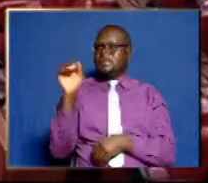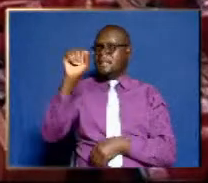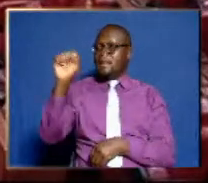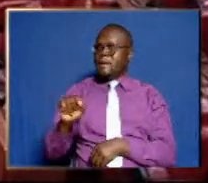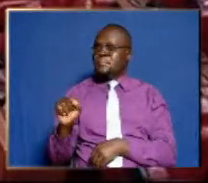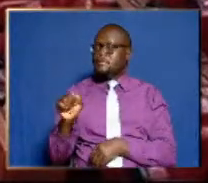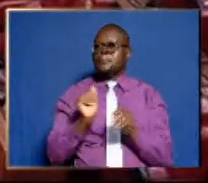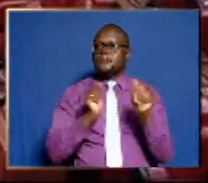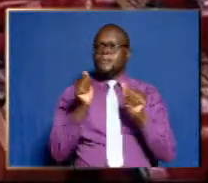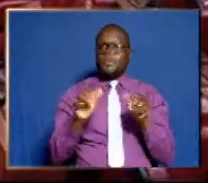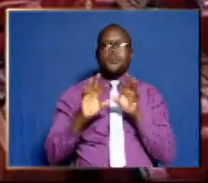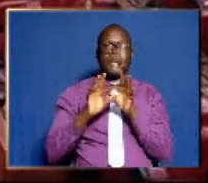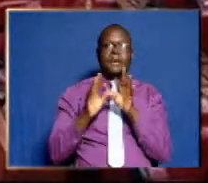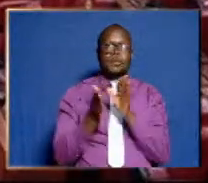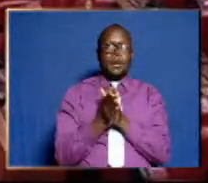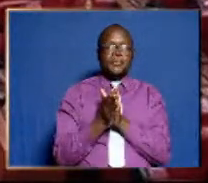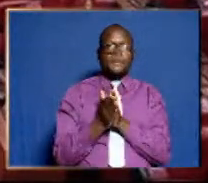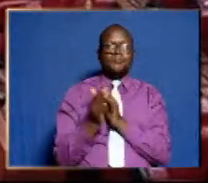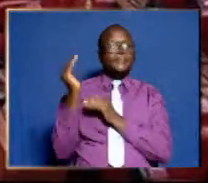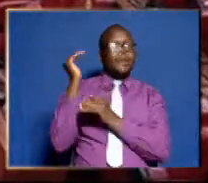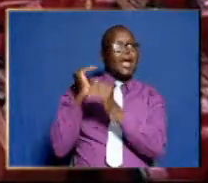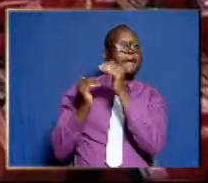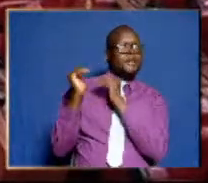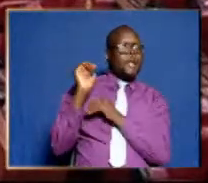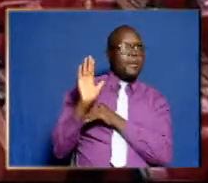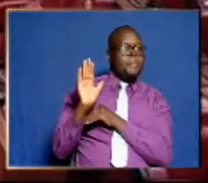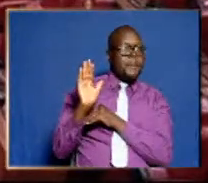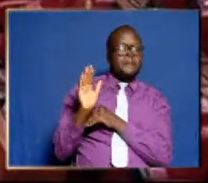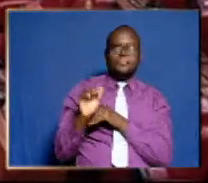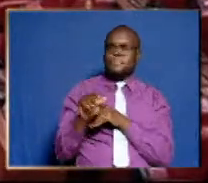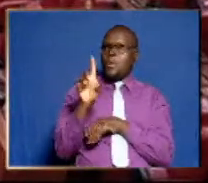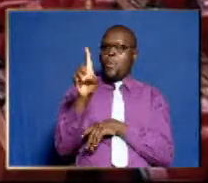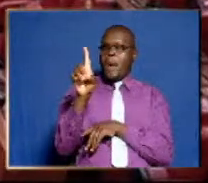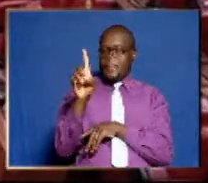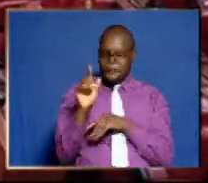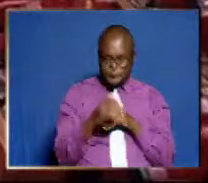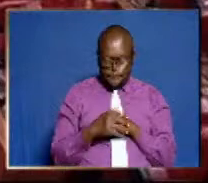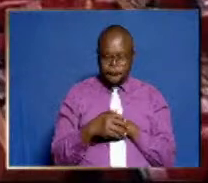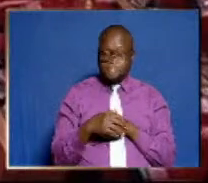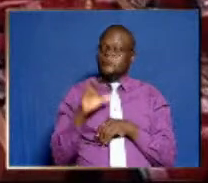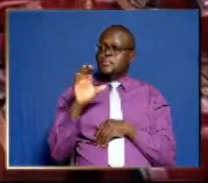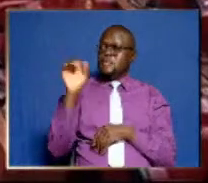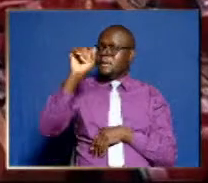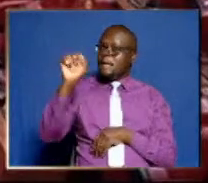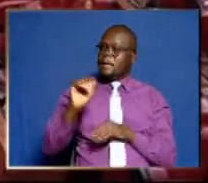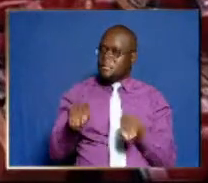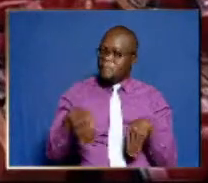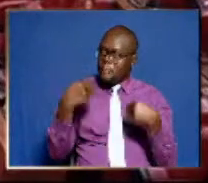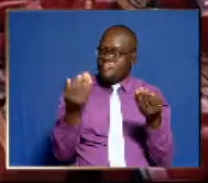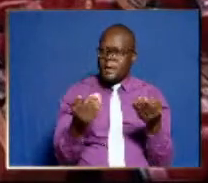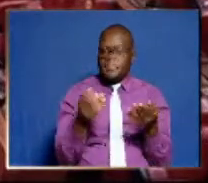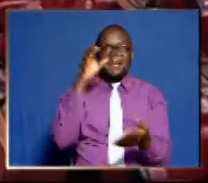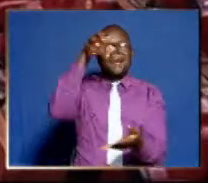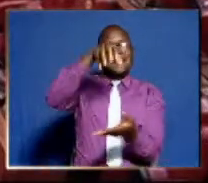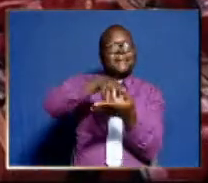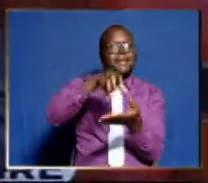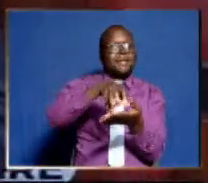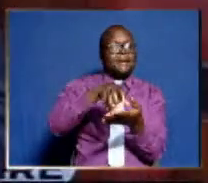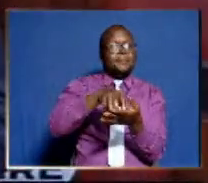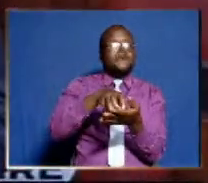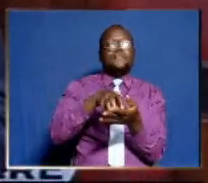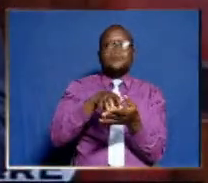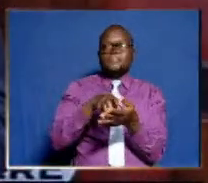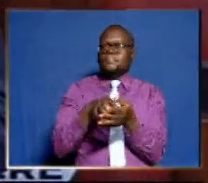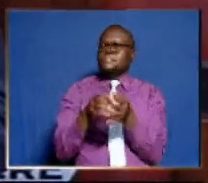for Sports, Culture and Heritage. Roman 1, could the Cabinet Secretary provide the status of the account